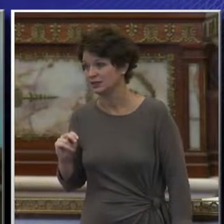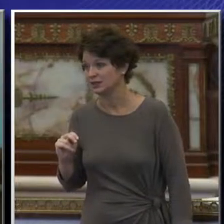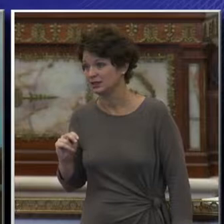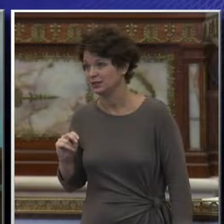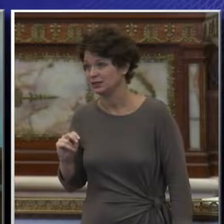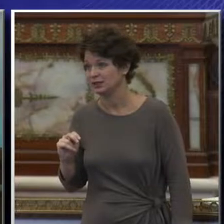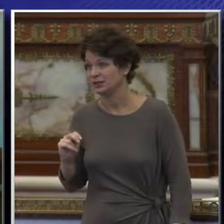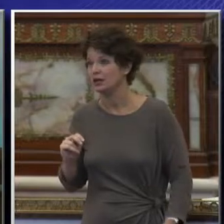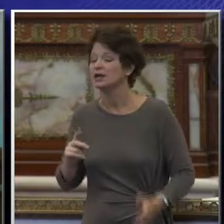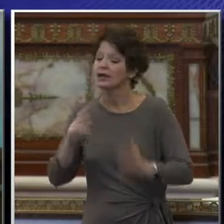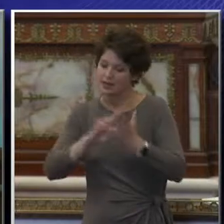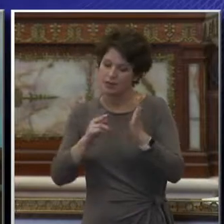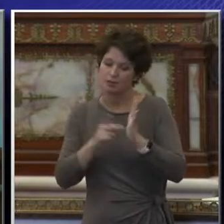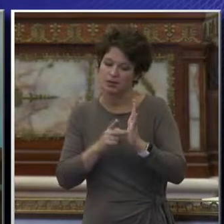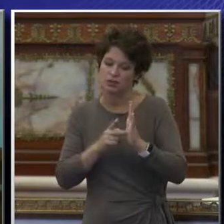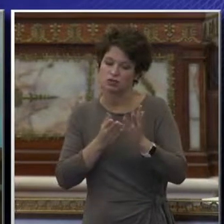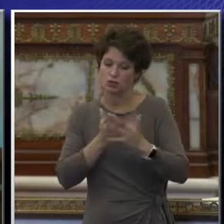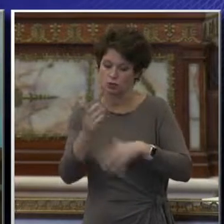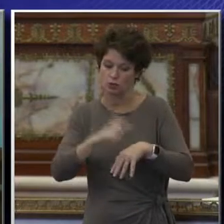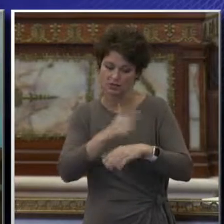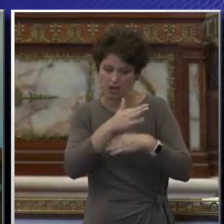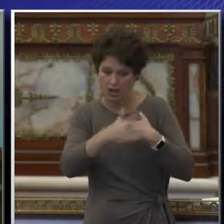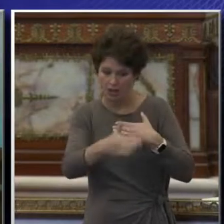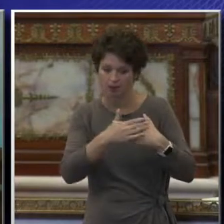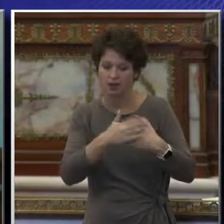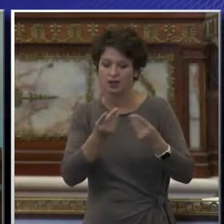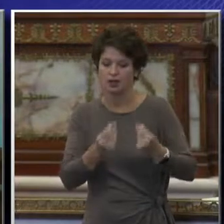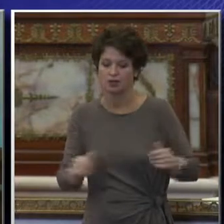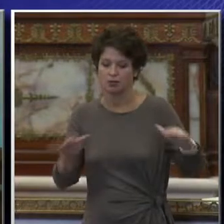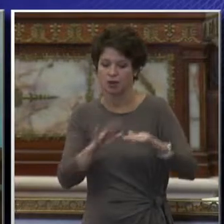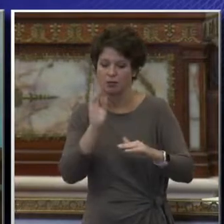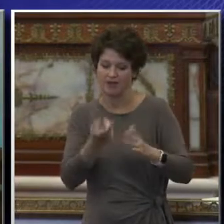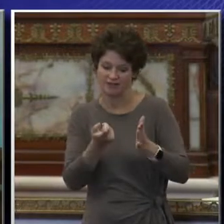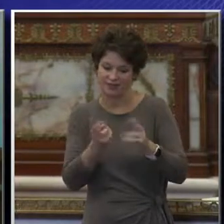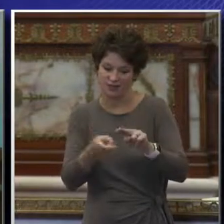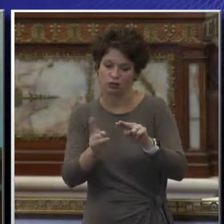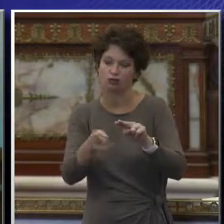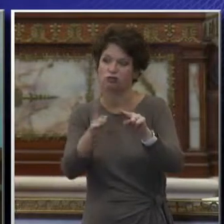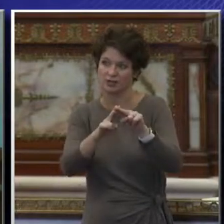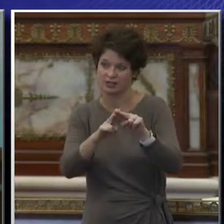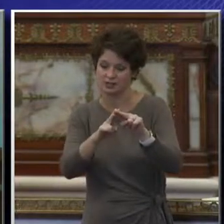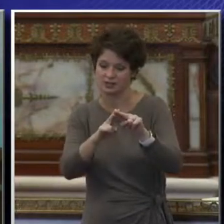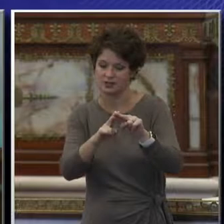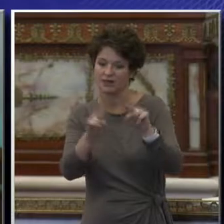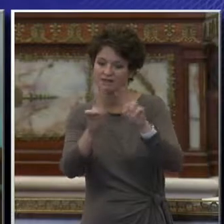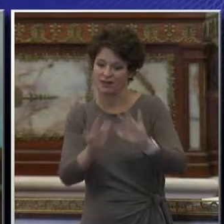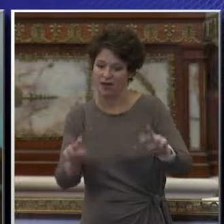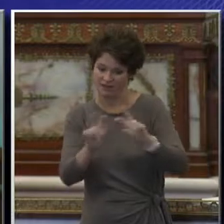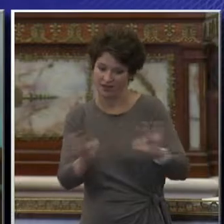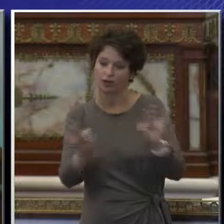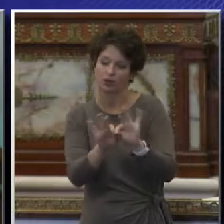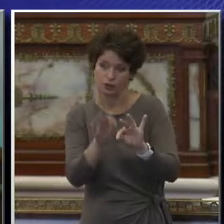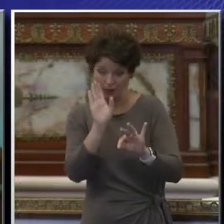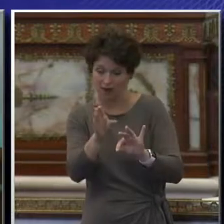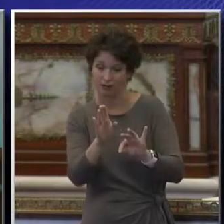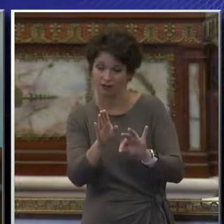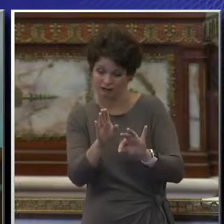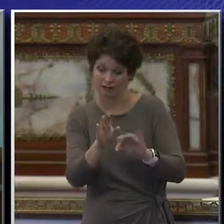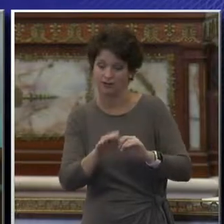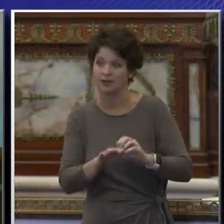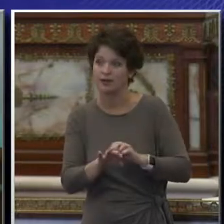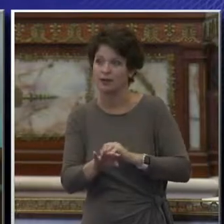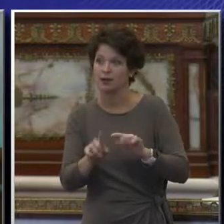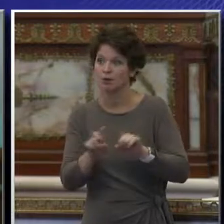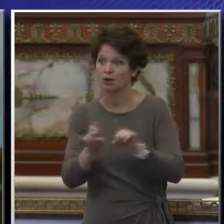It does mean that over time, the property is going to have increased assessed value, but